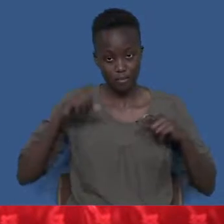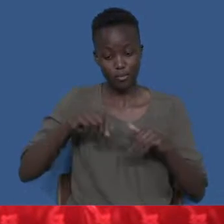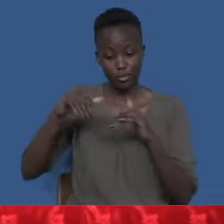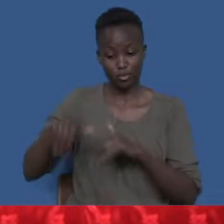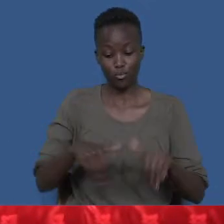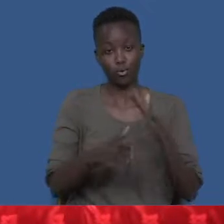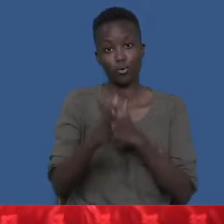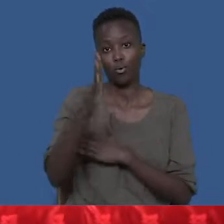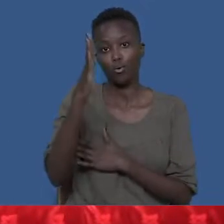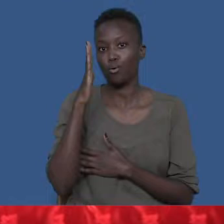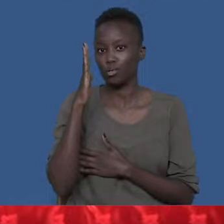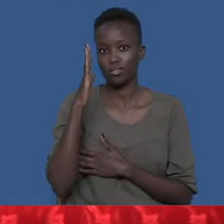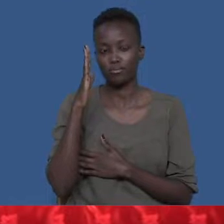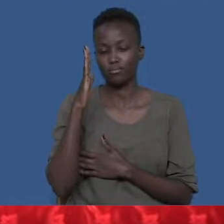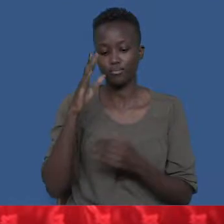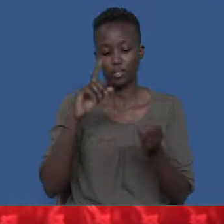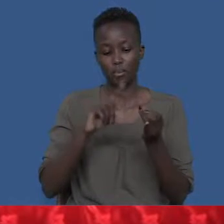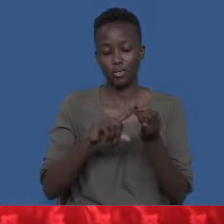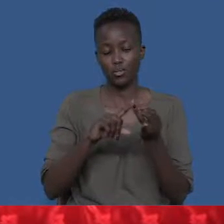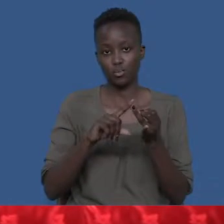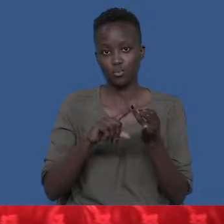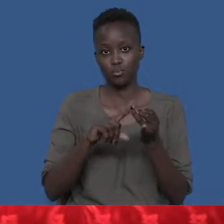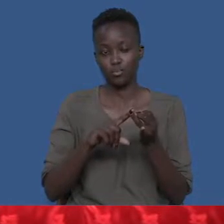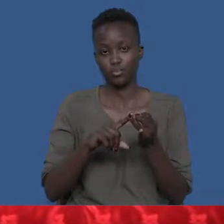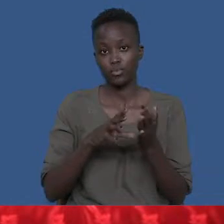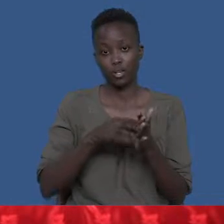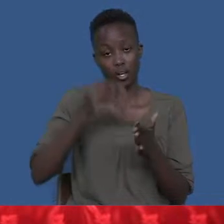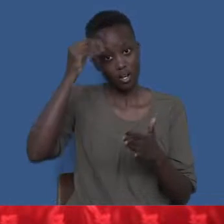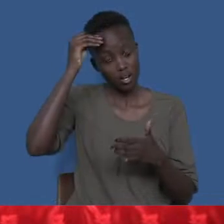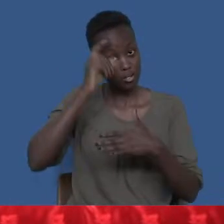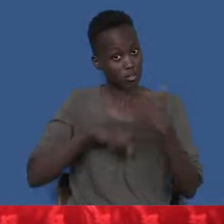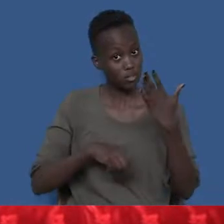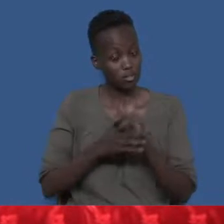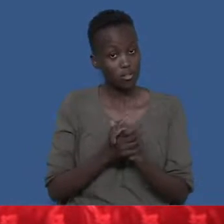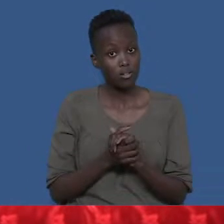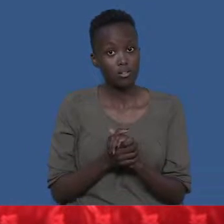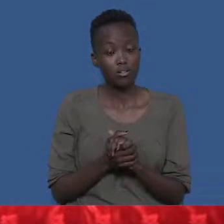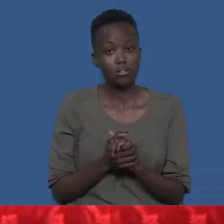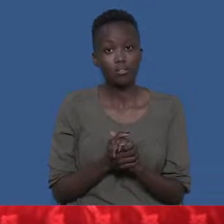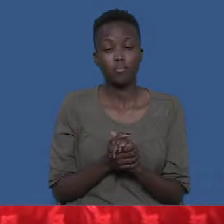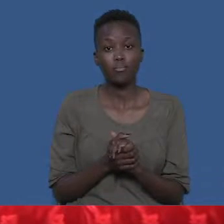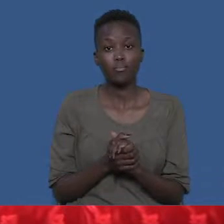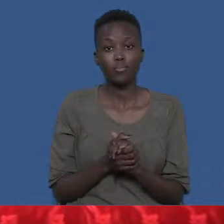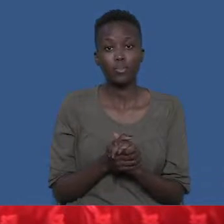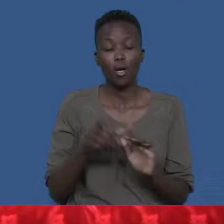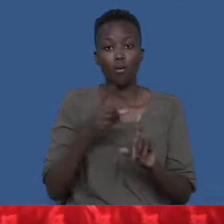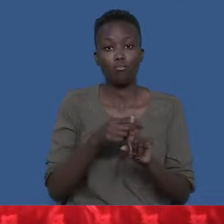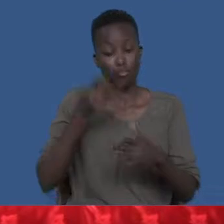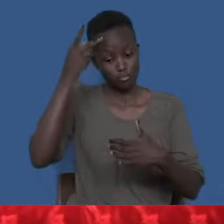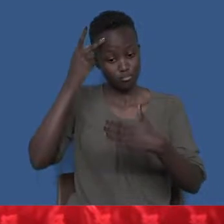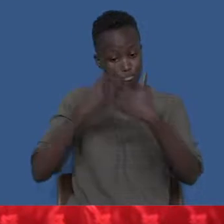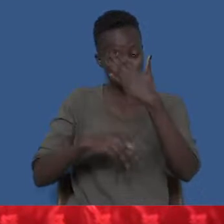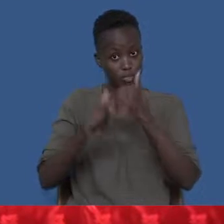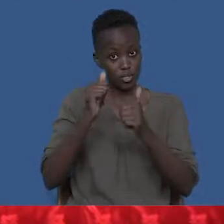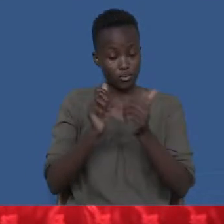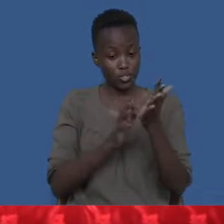God, regardless of time. But secondly, we learned that out of the prophecy that Jesus gives